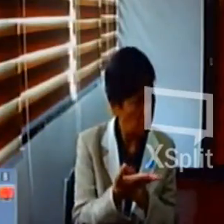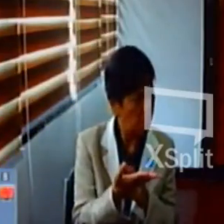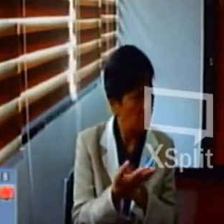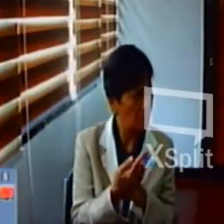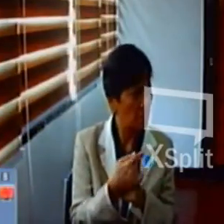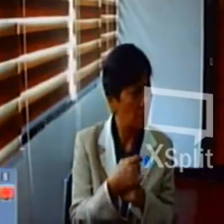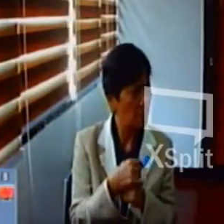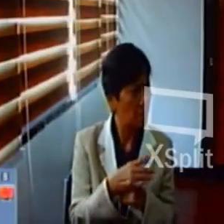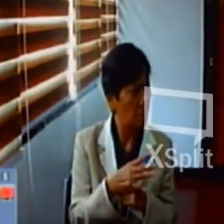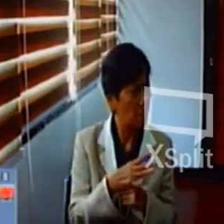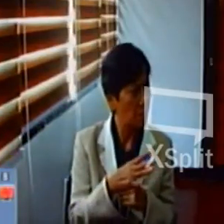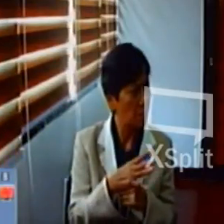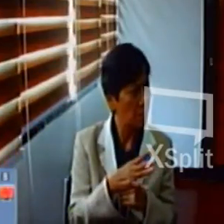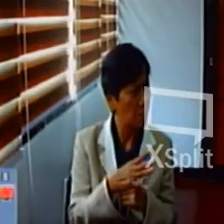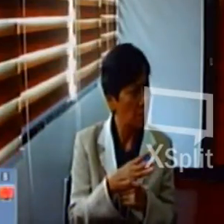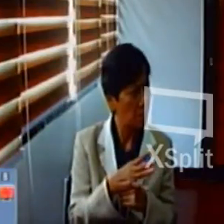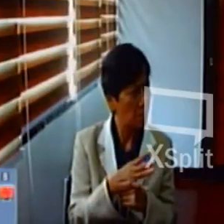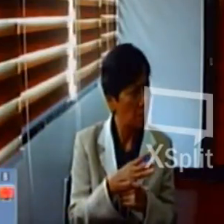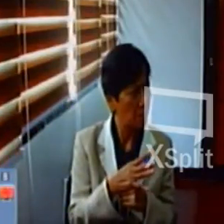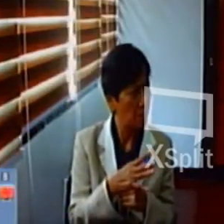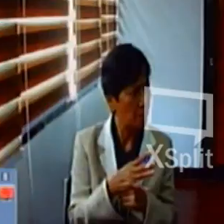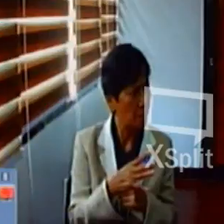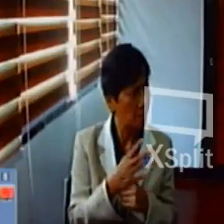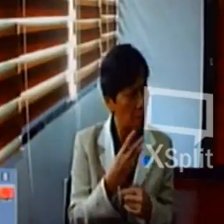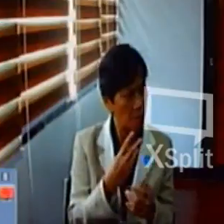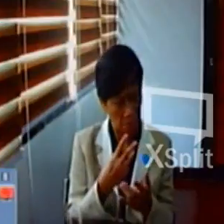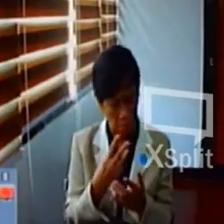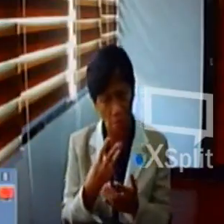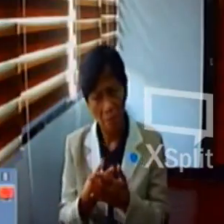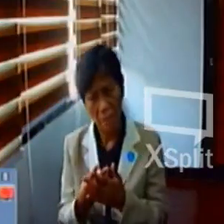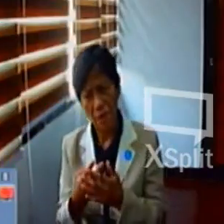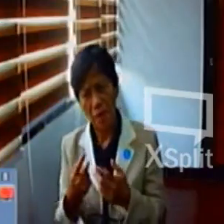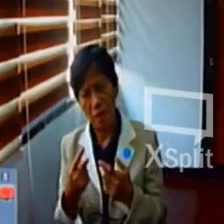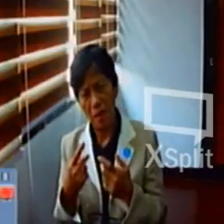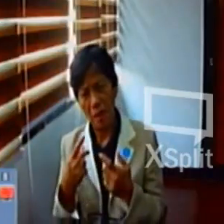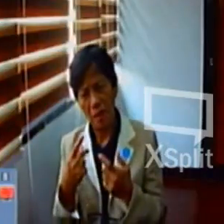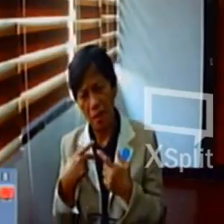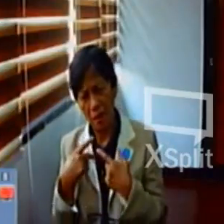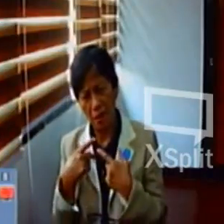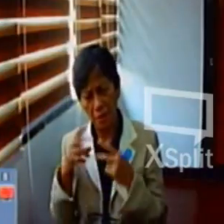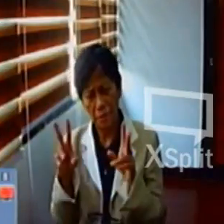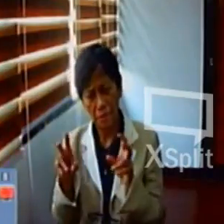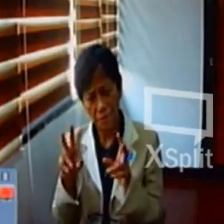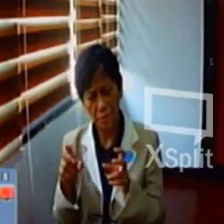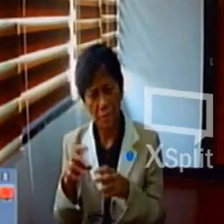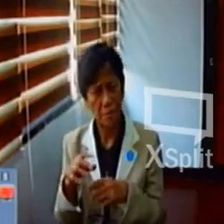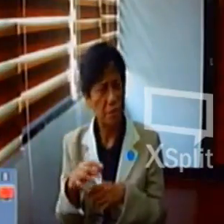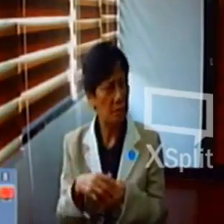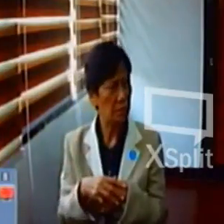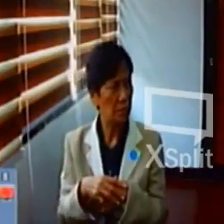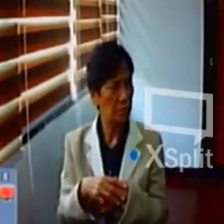and healthy. Well, there are hypotheses from why